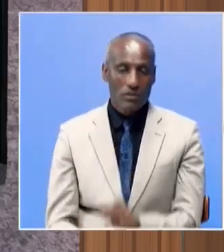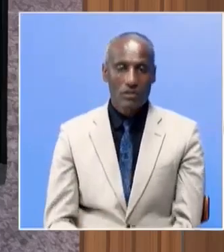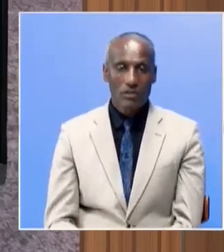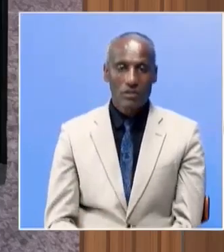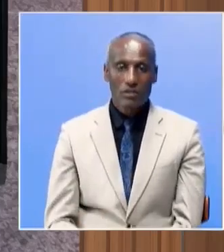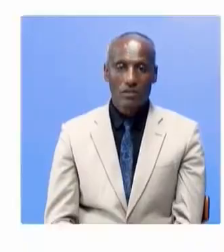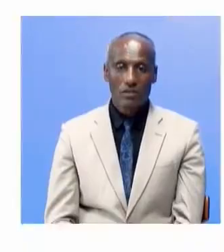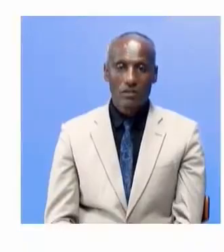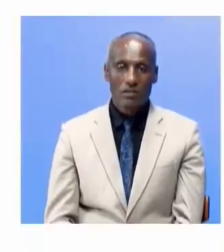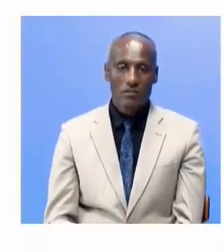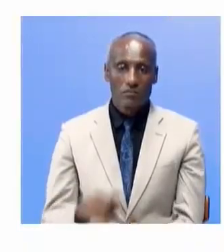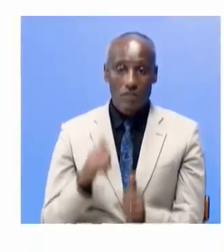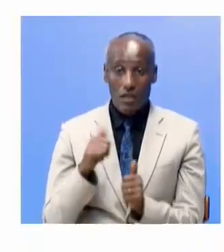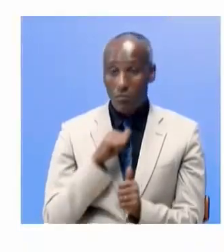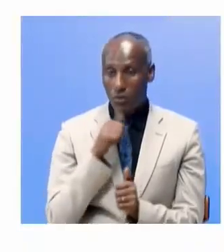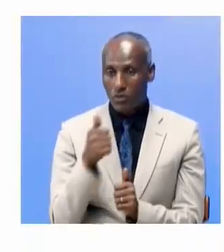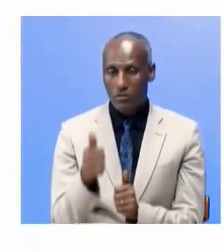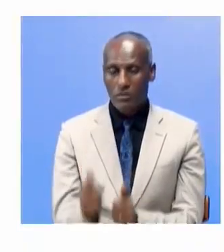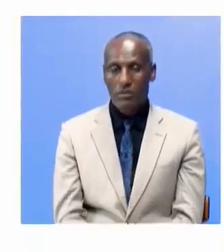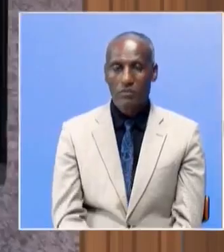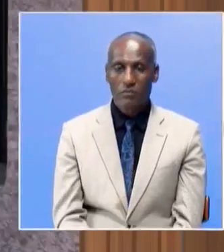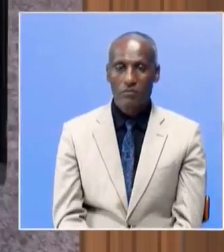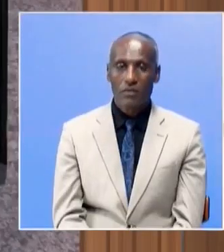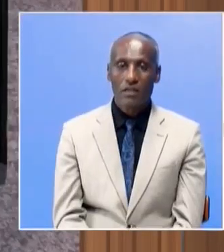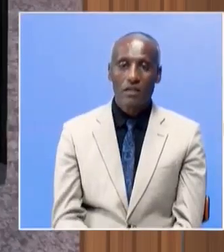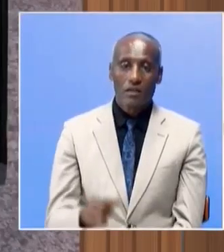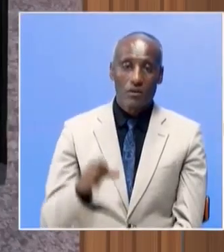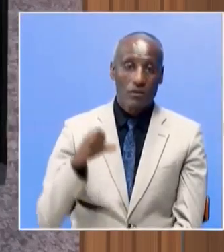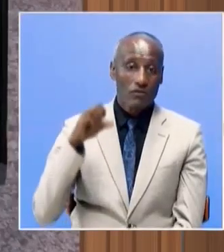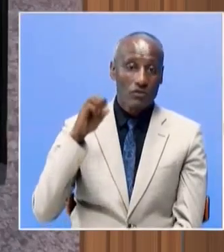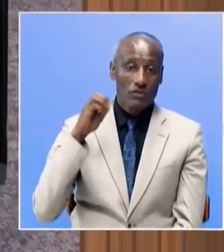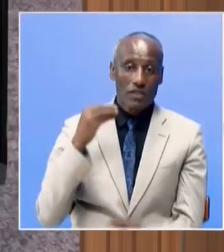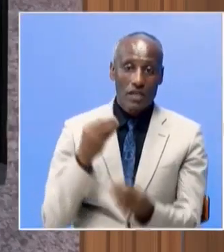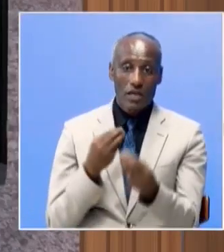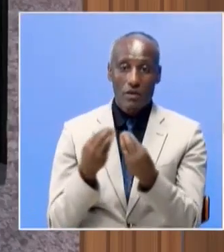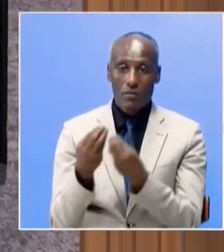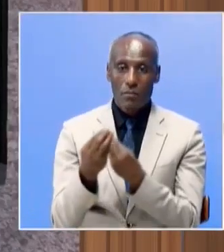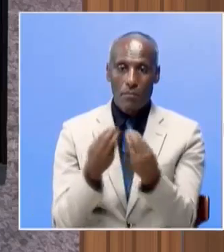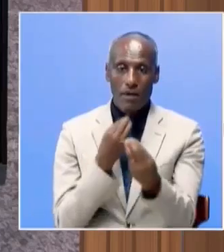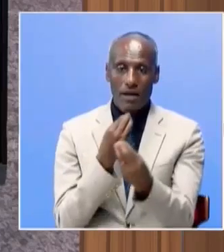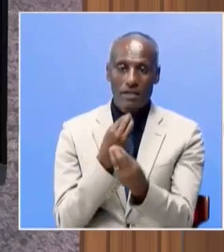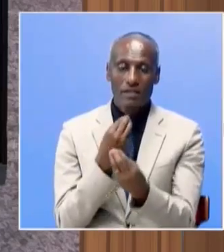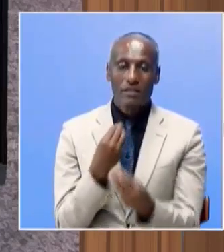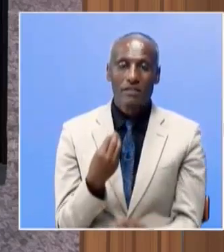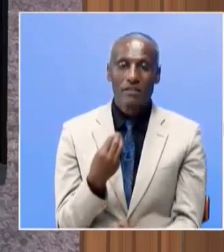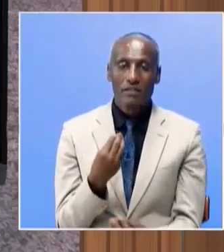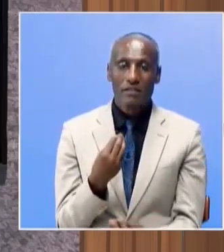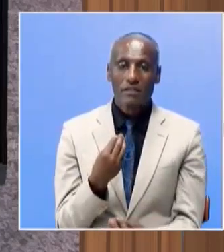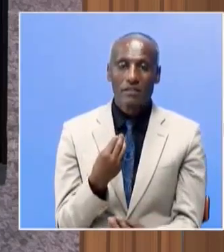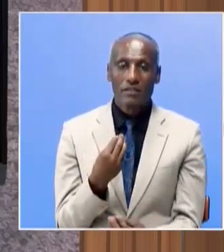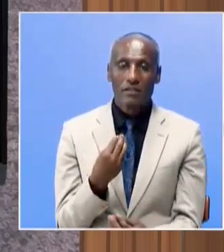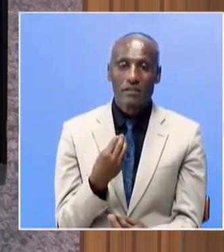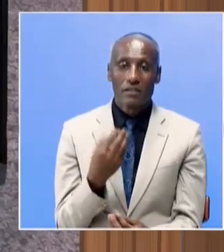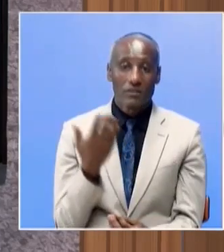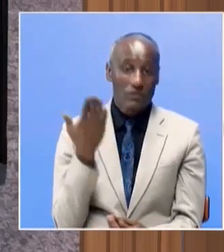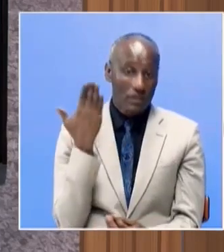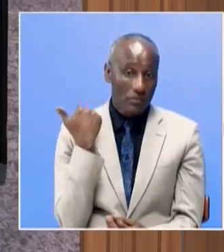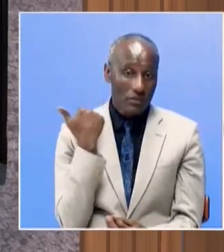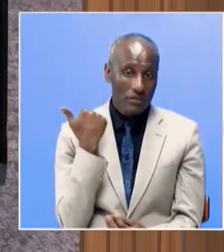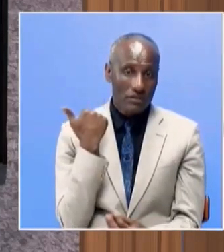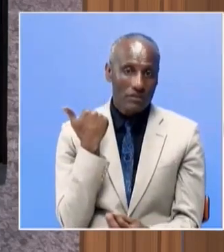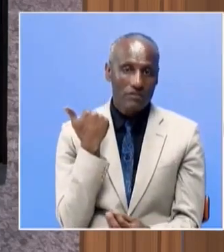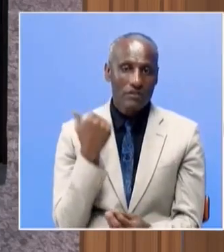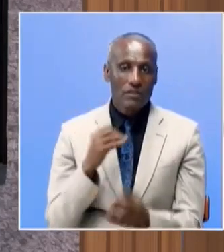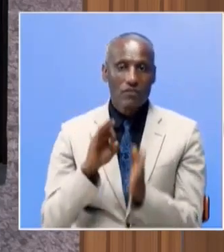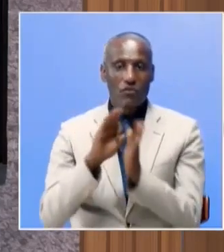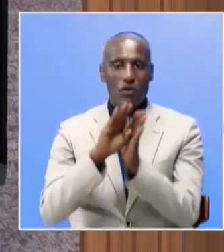is impossible. We have to say what? Buy. Why? As we've said so far, the form